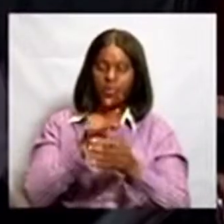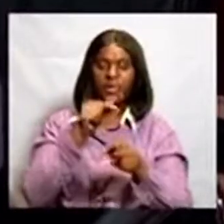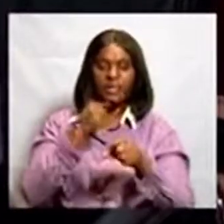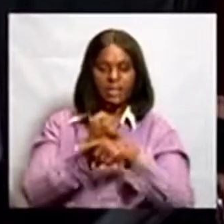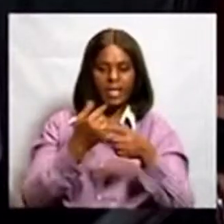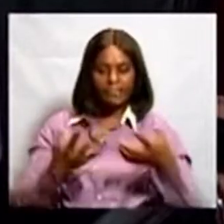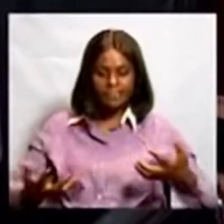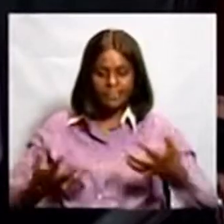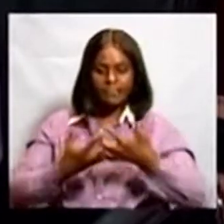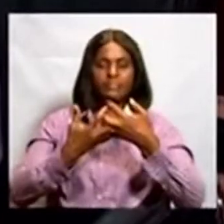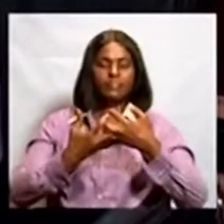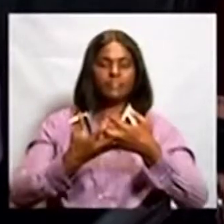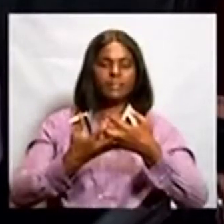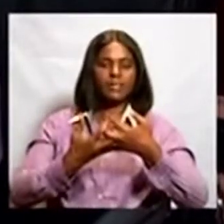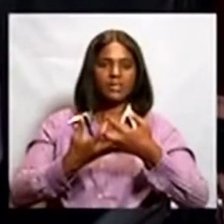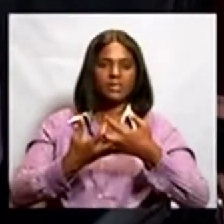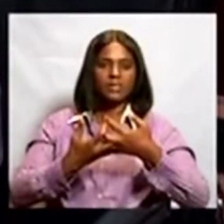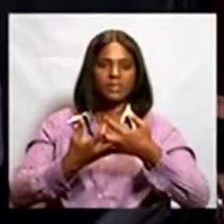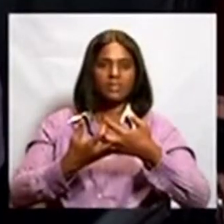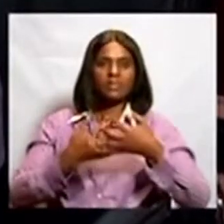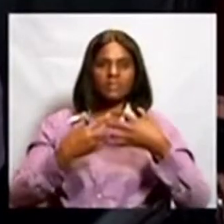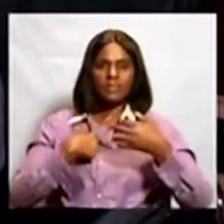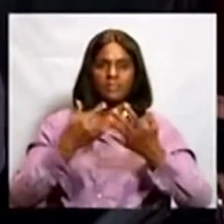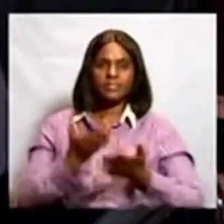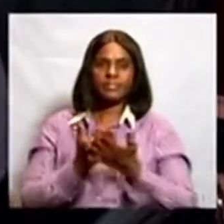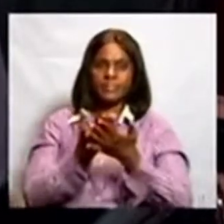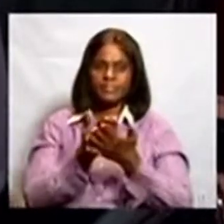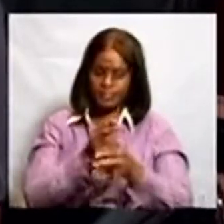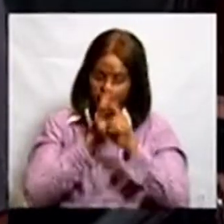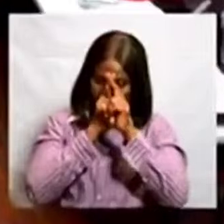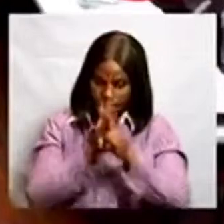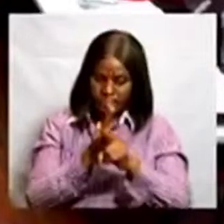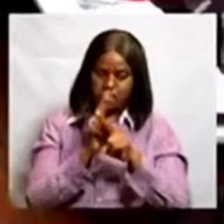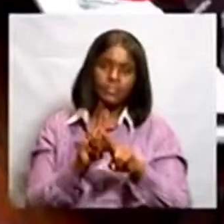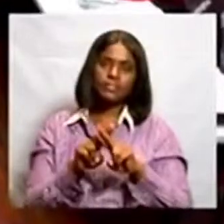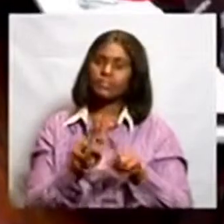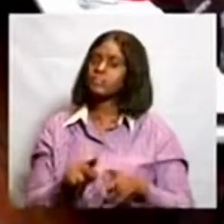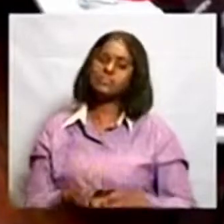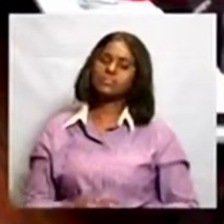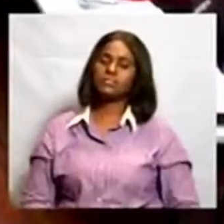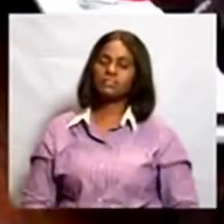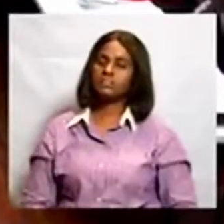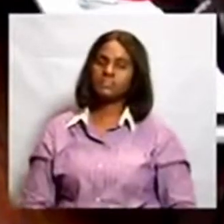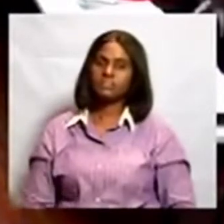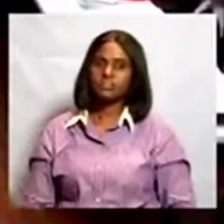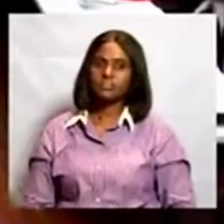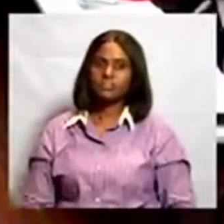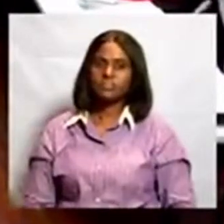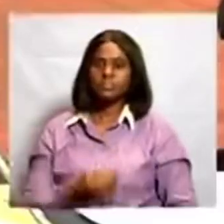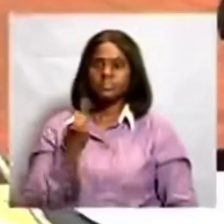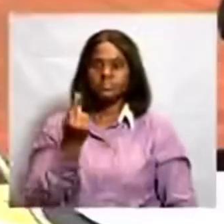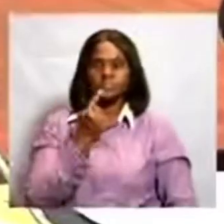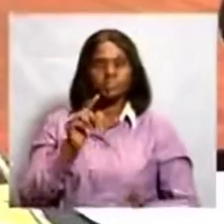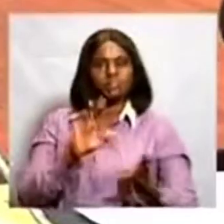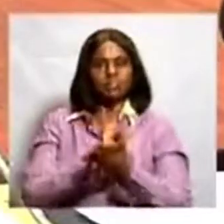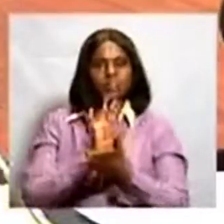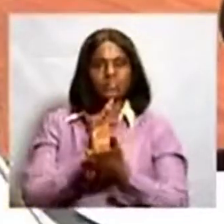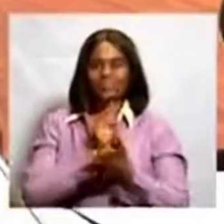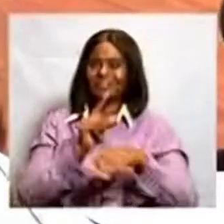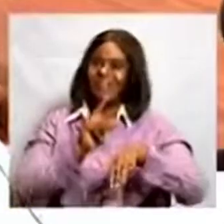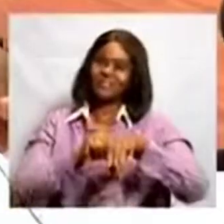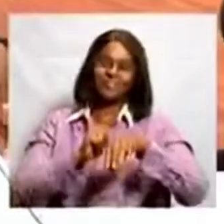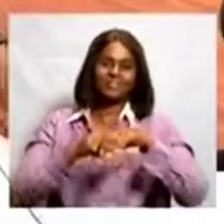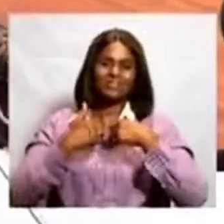them? I submit, Honorable Chairperson. Thank you very much. Yeah, just quick one. We have run out of